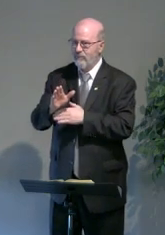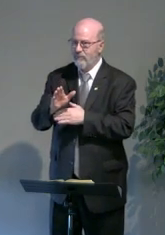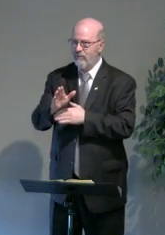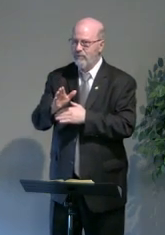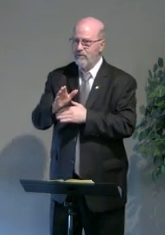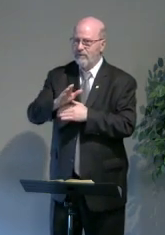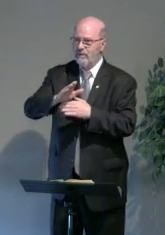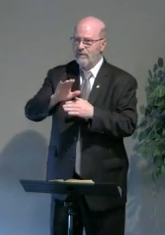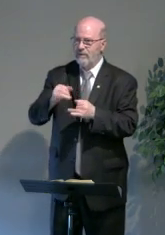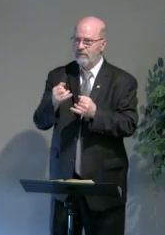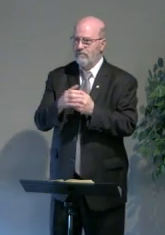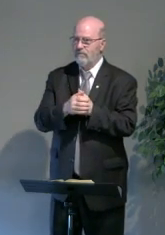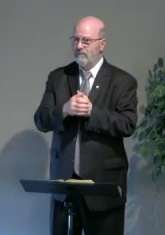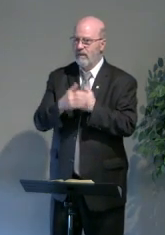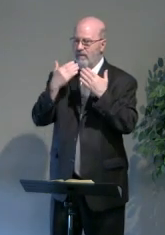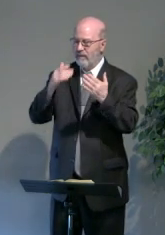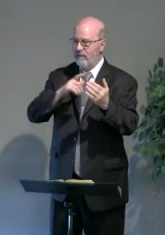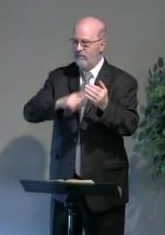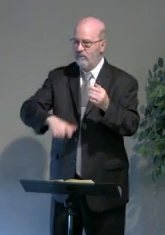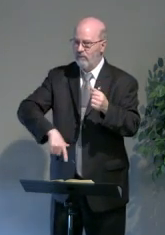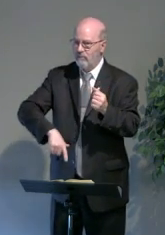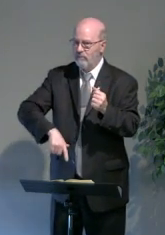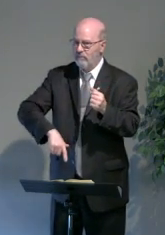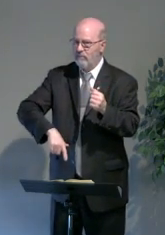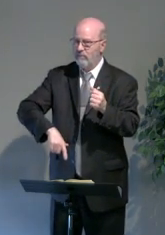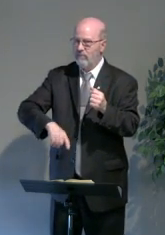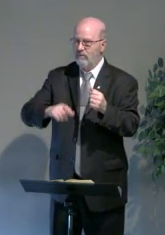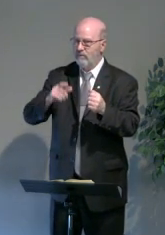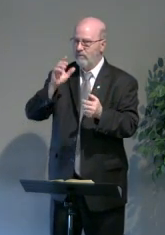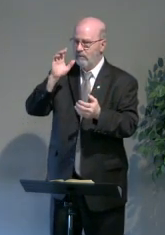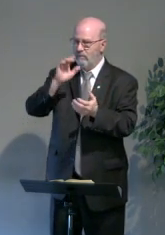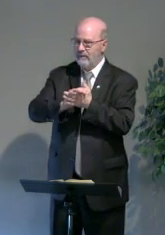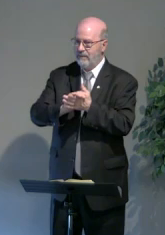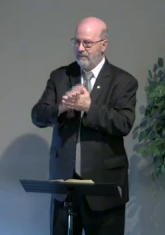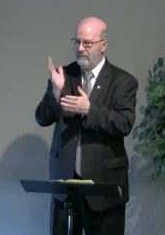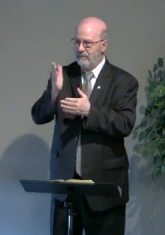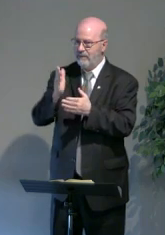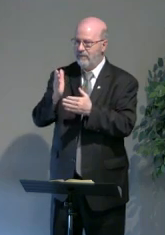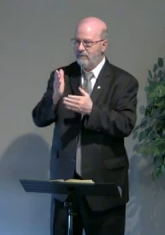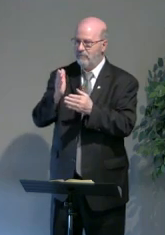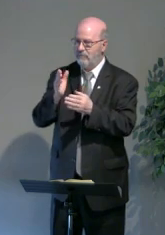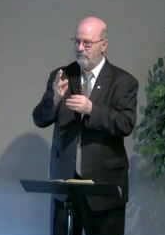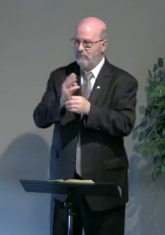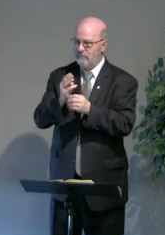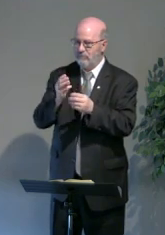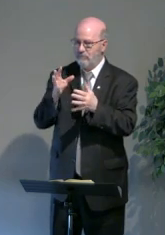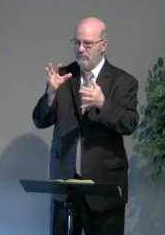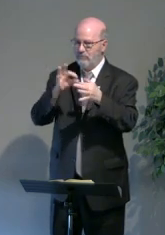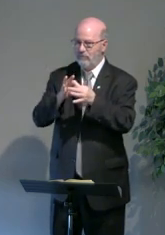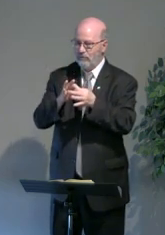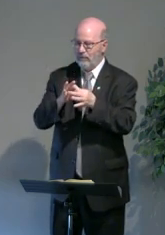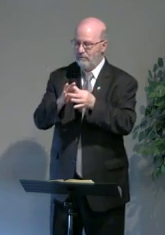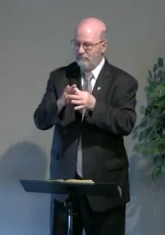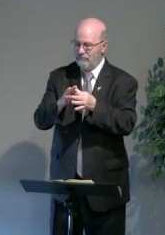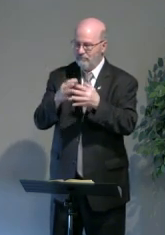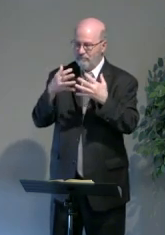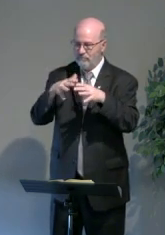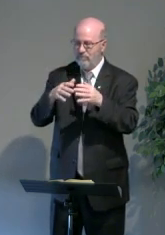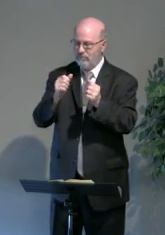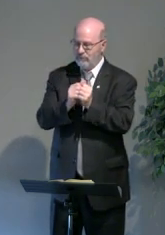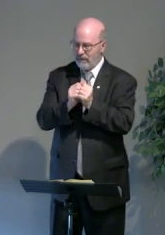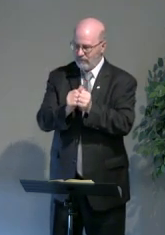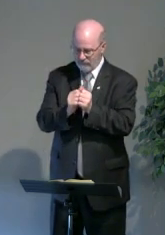And thank the Lord for the way I believe the messages today were meant to be harmoniously